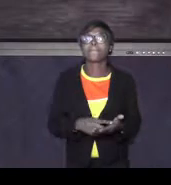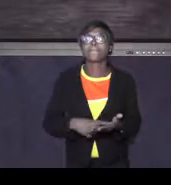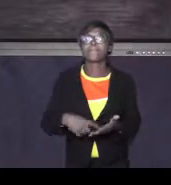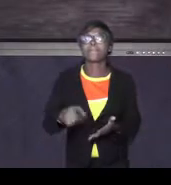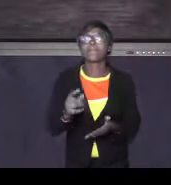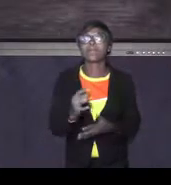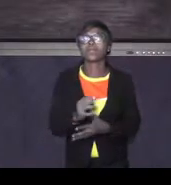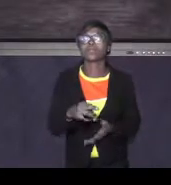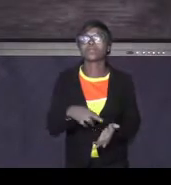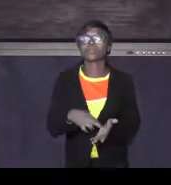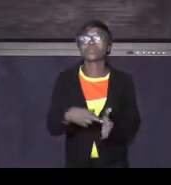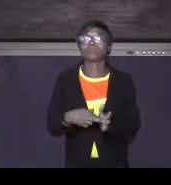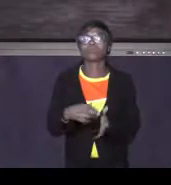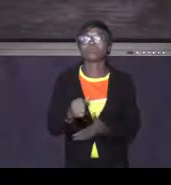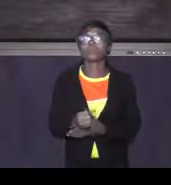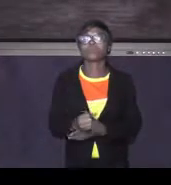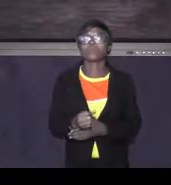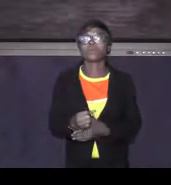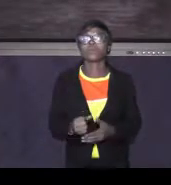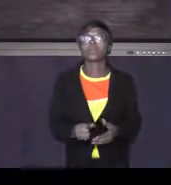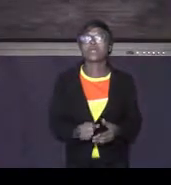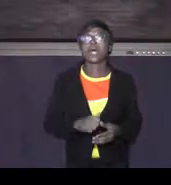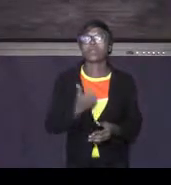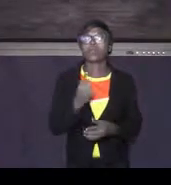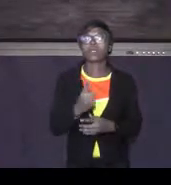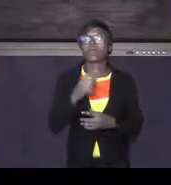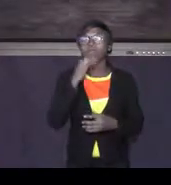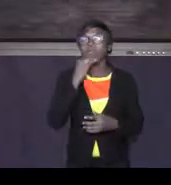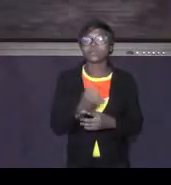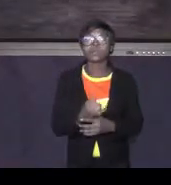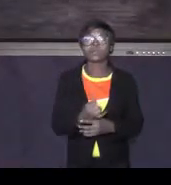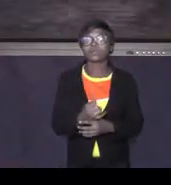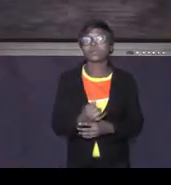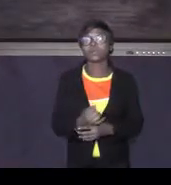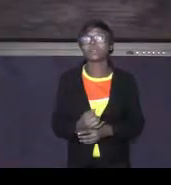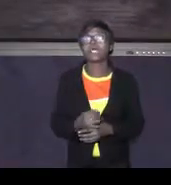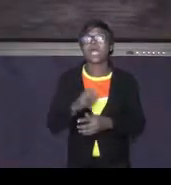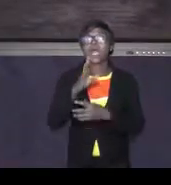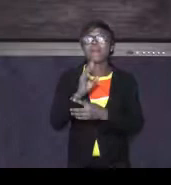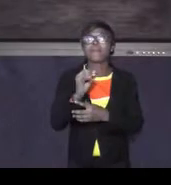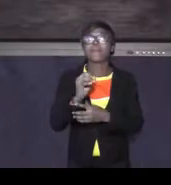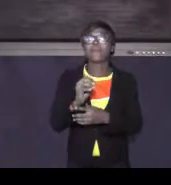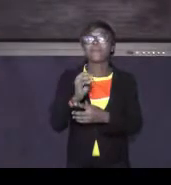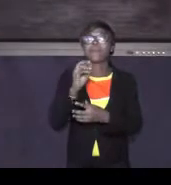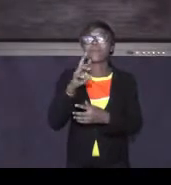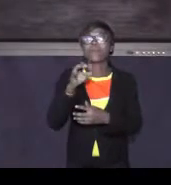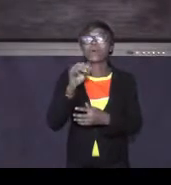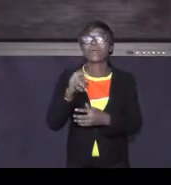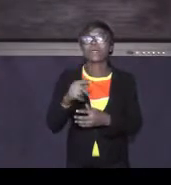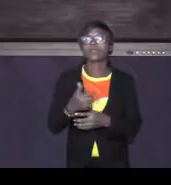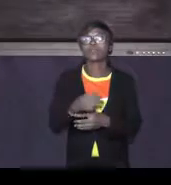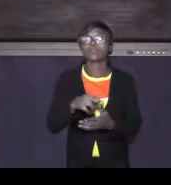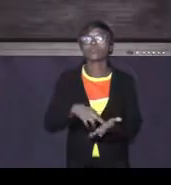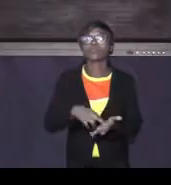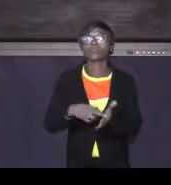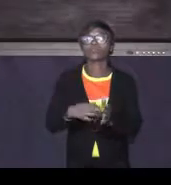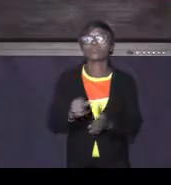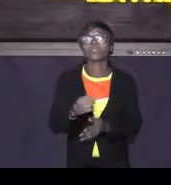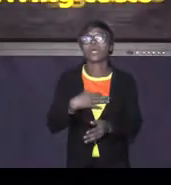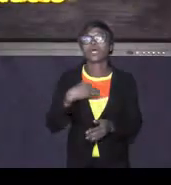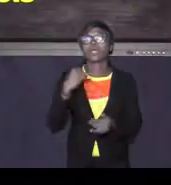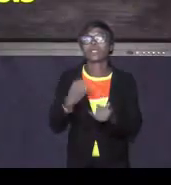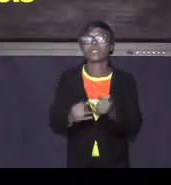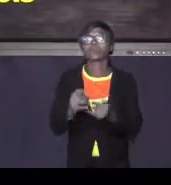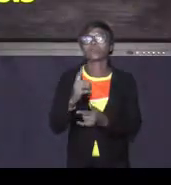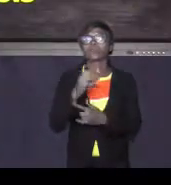that. Marking tools. Next one we have the boring tools. Say that. Boring tools.